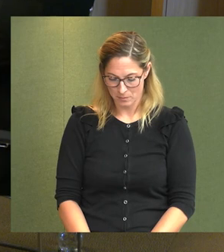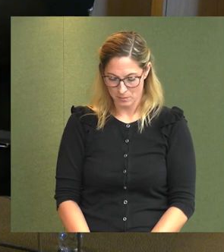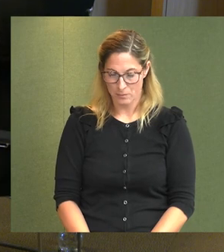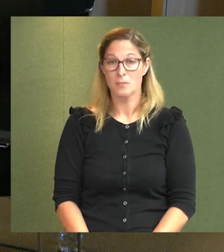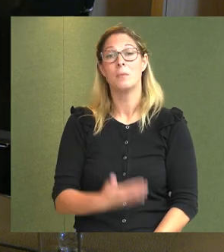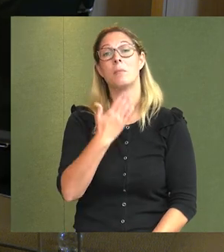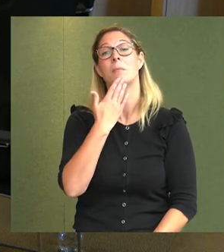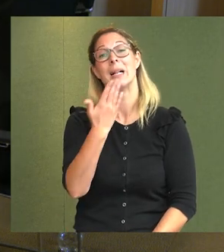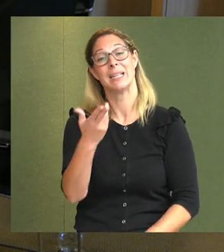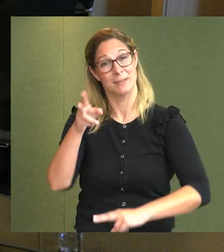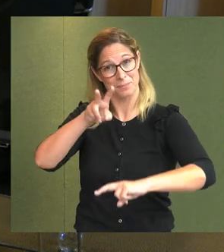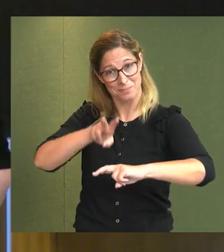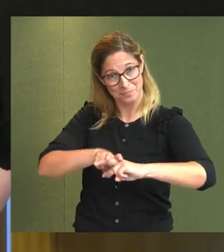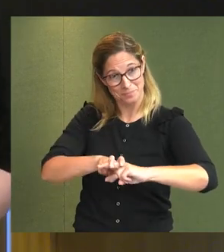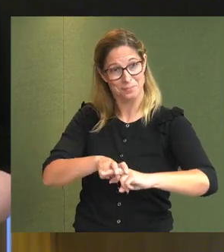Please take your seats.